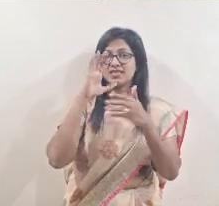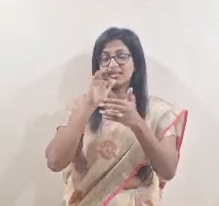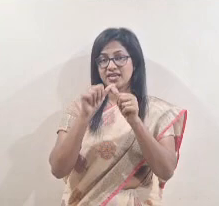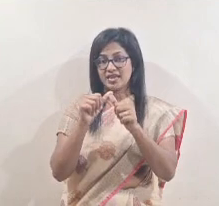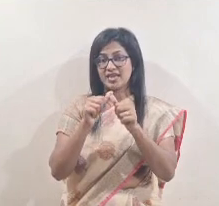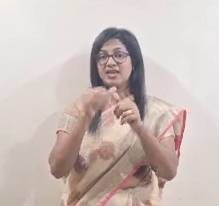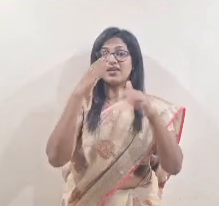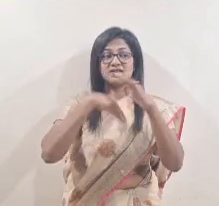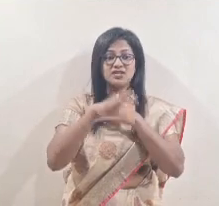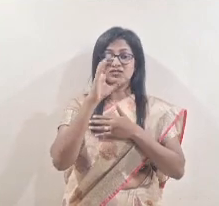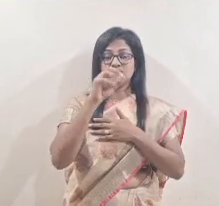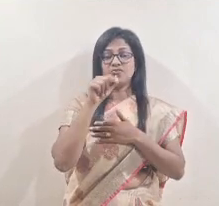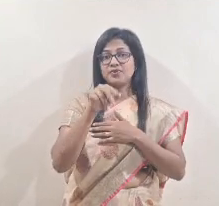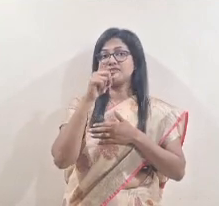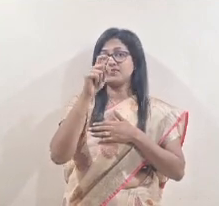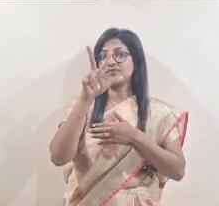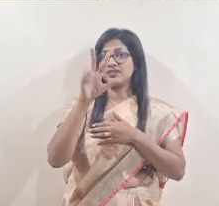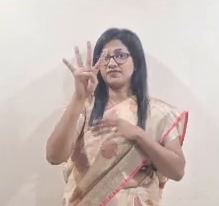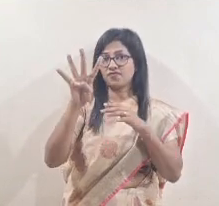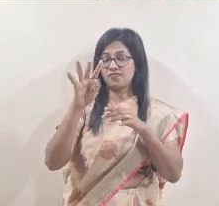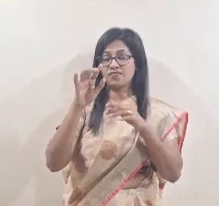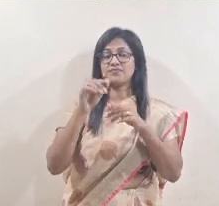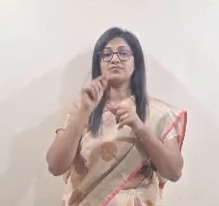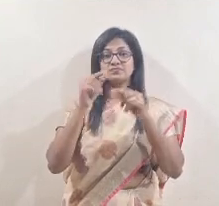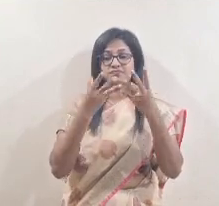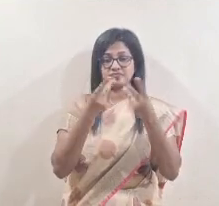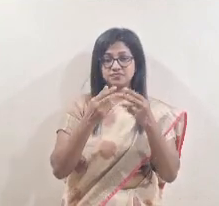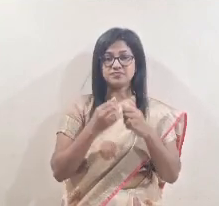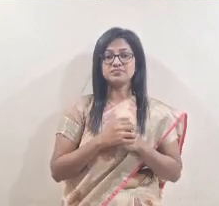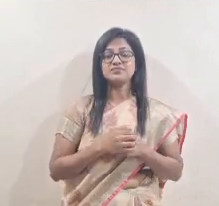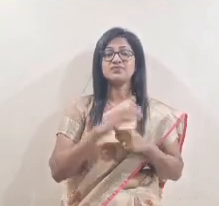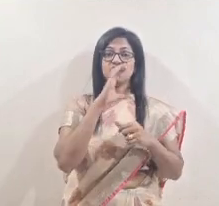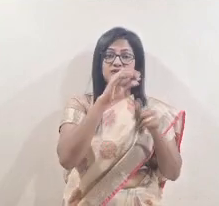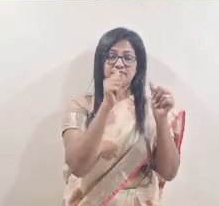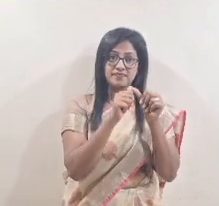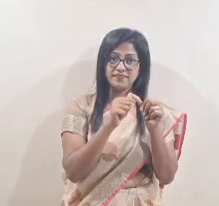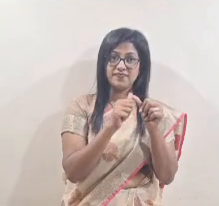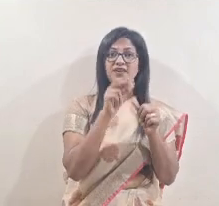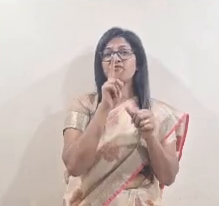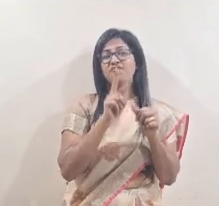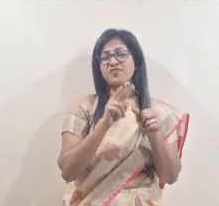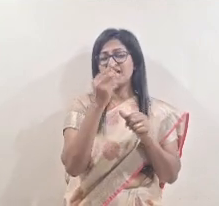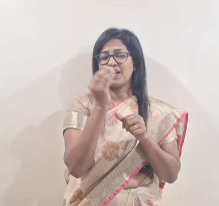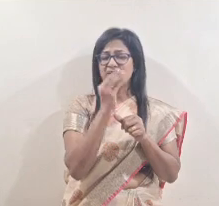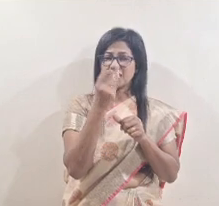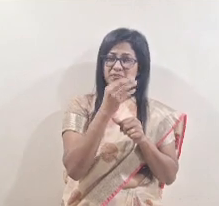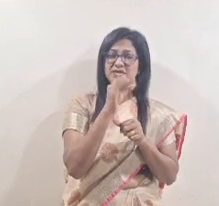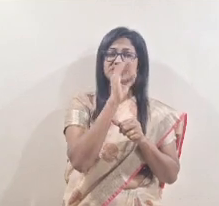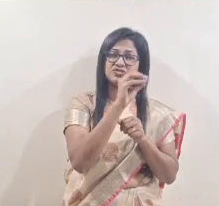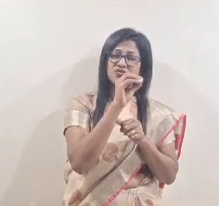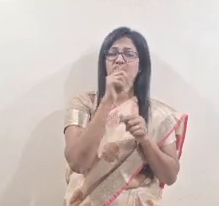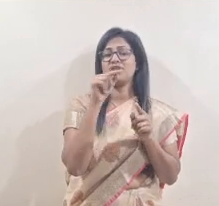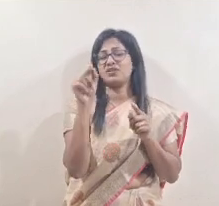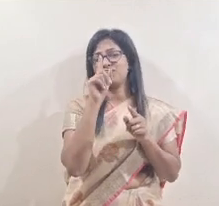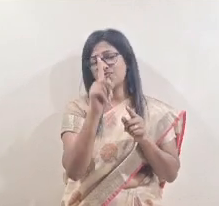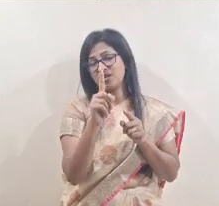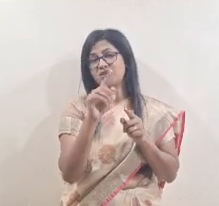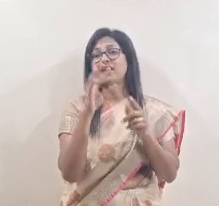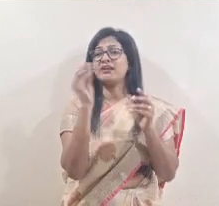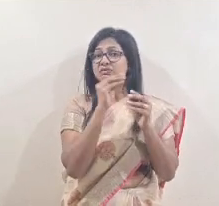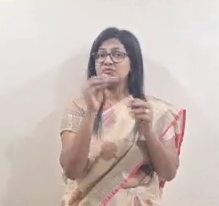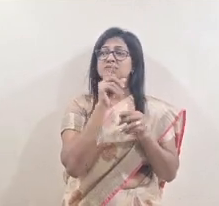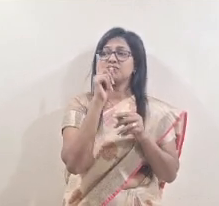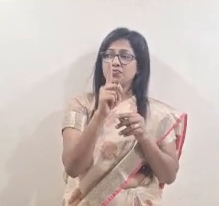out to be 0.784. So in Cronman alpha, the value should be between 0 and 1, and the closer it is to